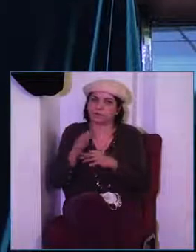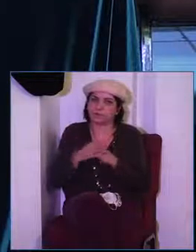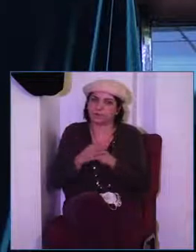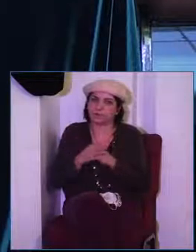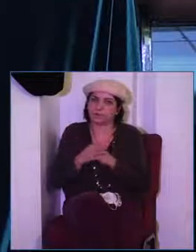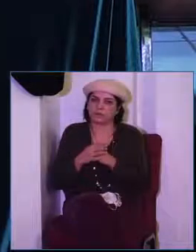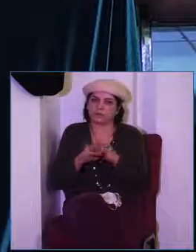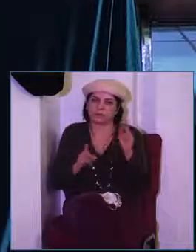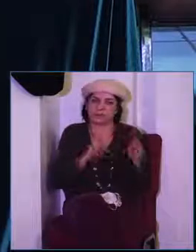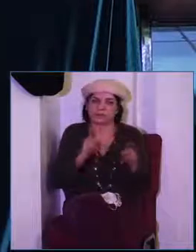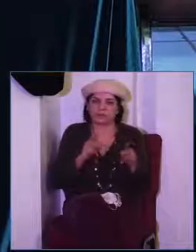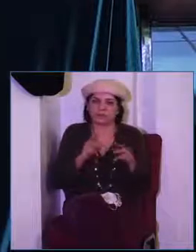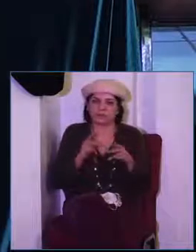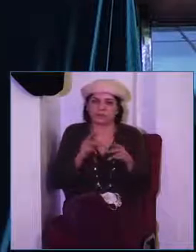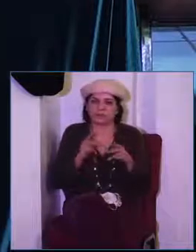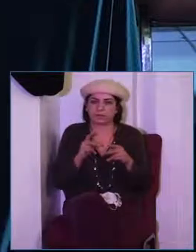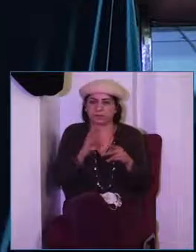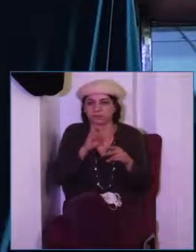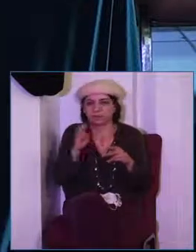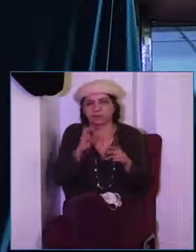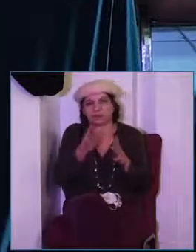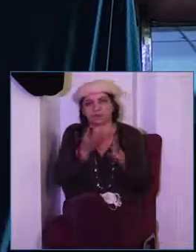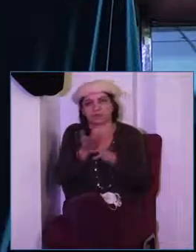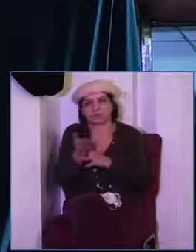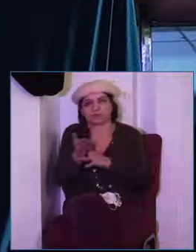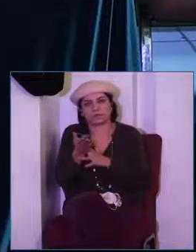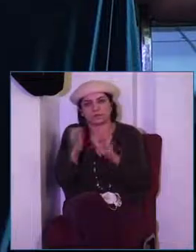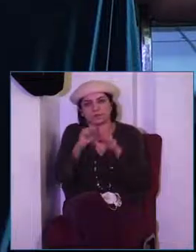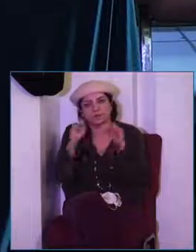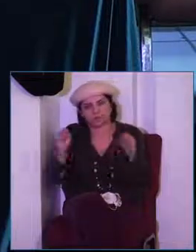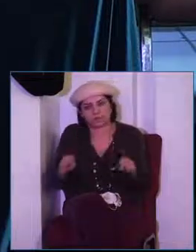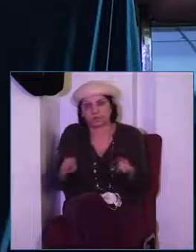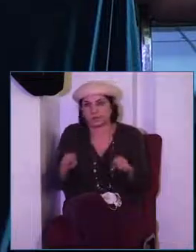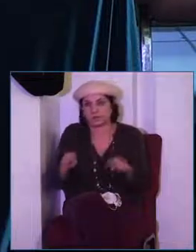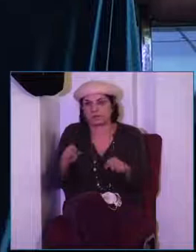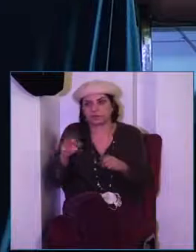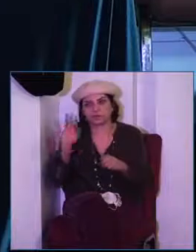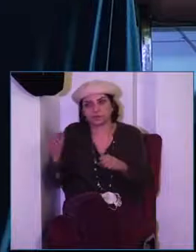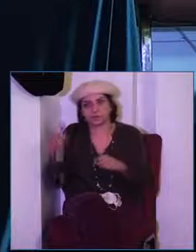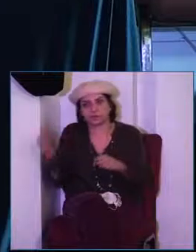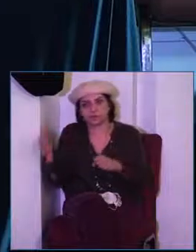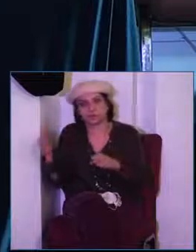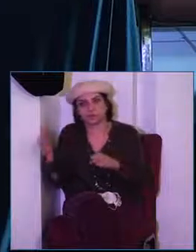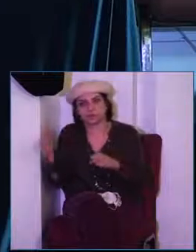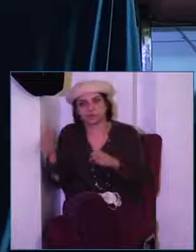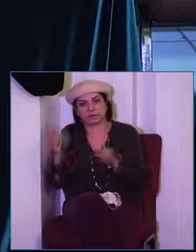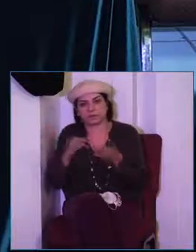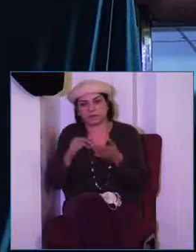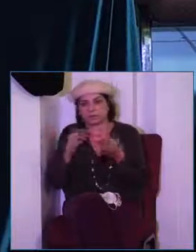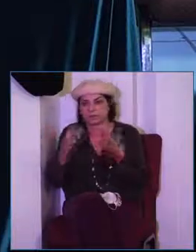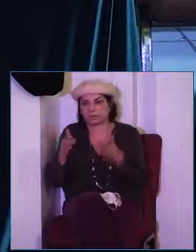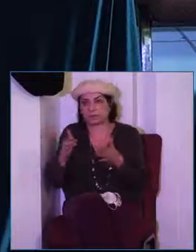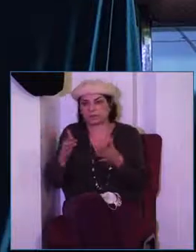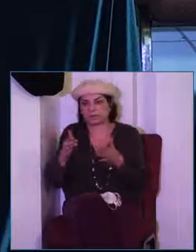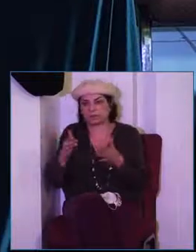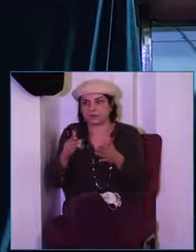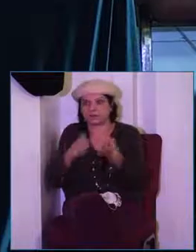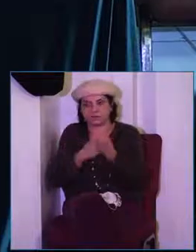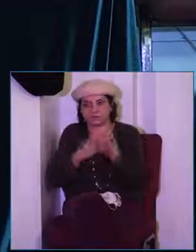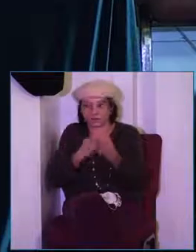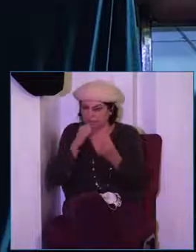through the system to find other means of support, and it's difficult. It's not necessarily impossible, it's just